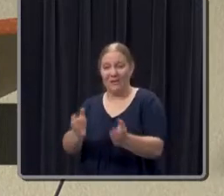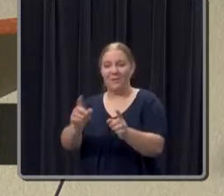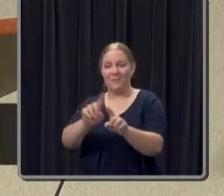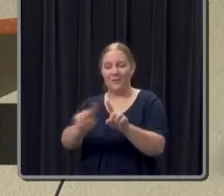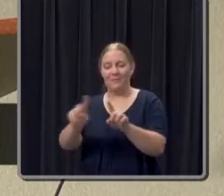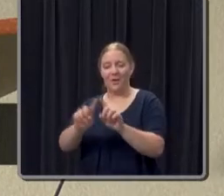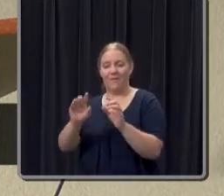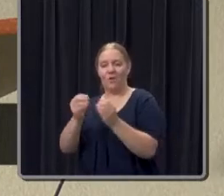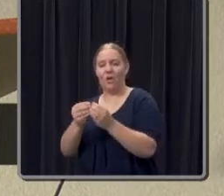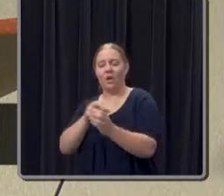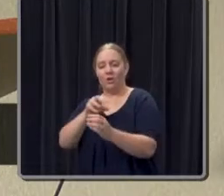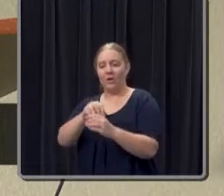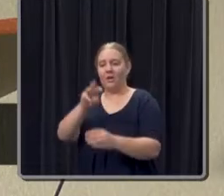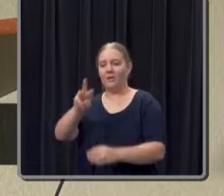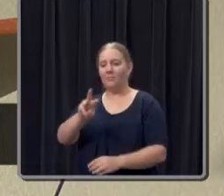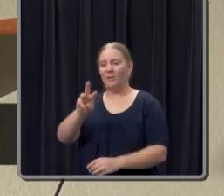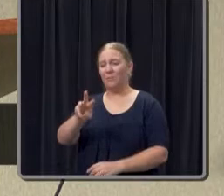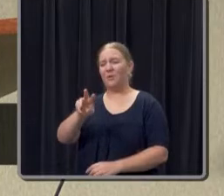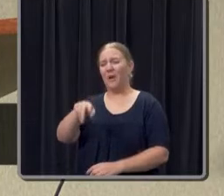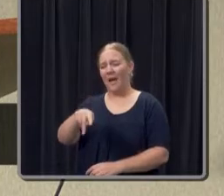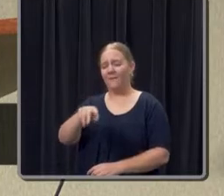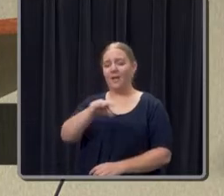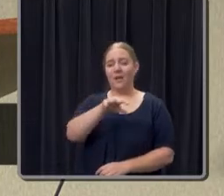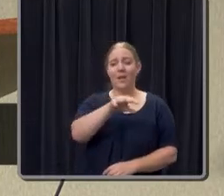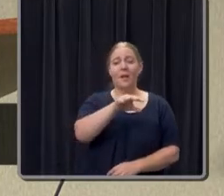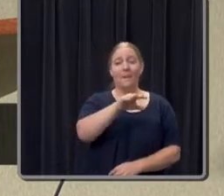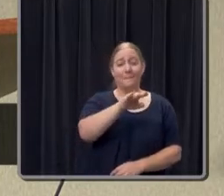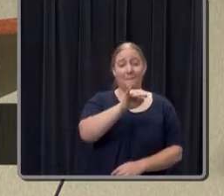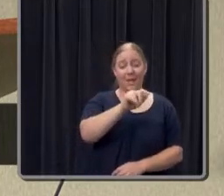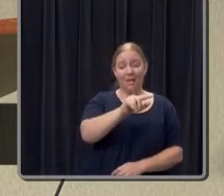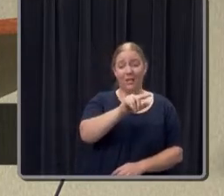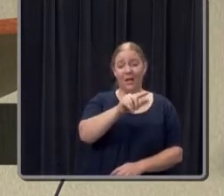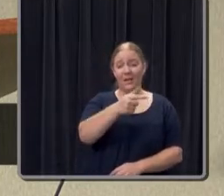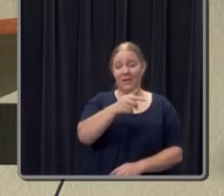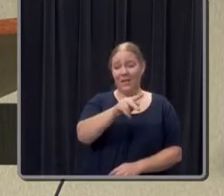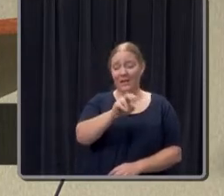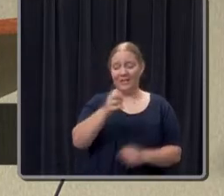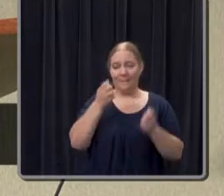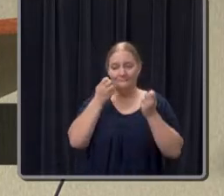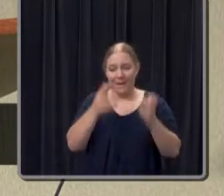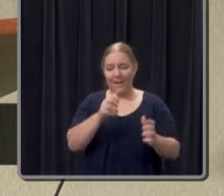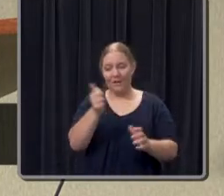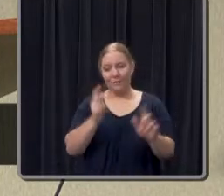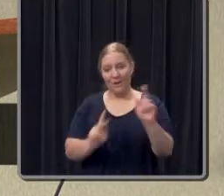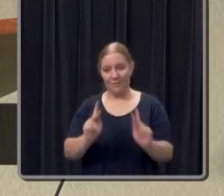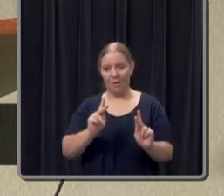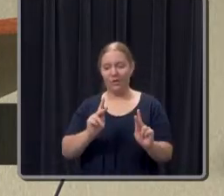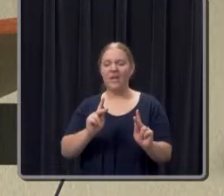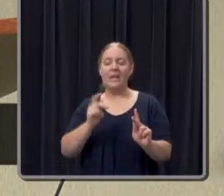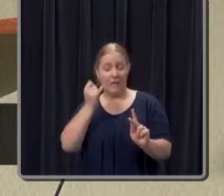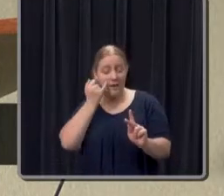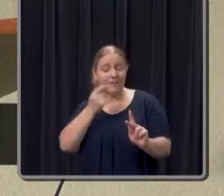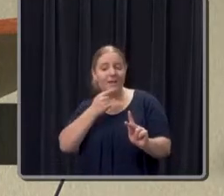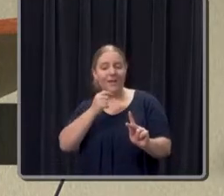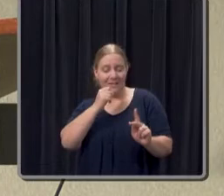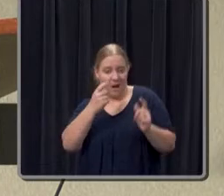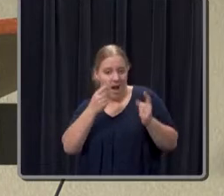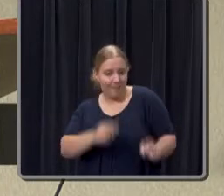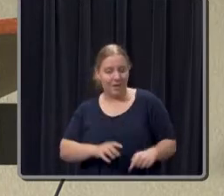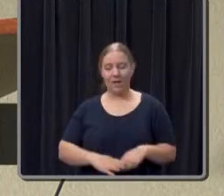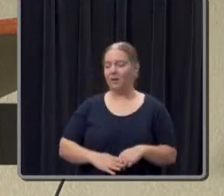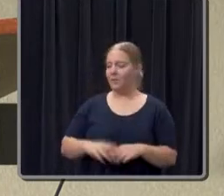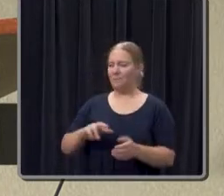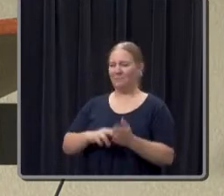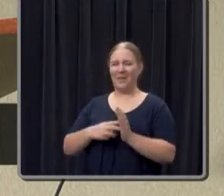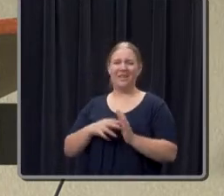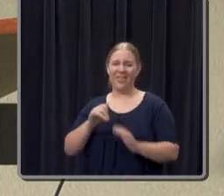organizations, including the WEF, UNESCO, Bill Gates, and so very many others. If they're saying it's not happening, it's